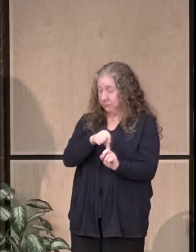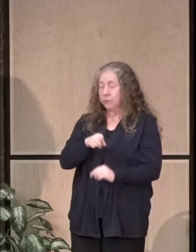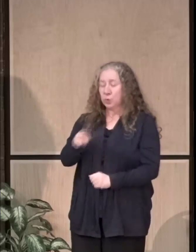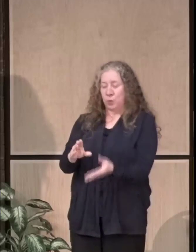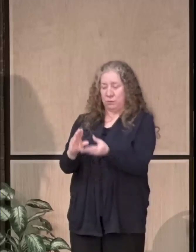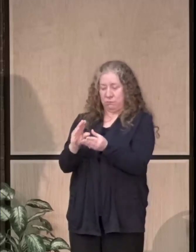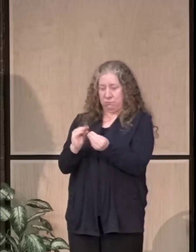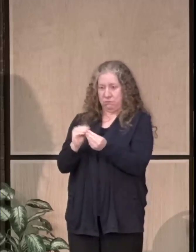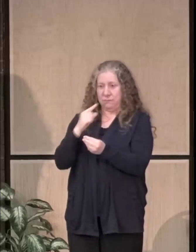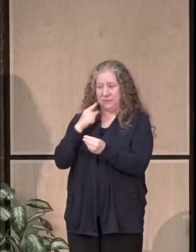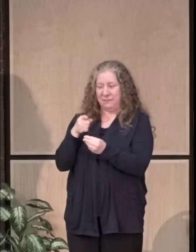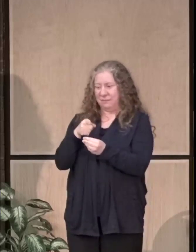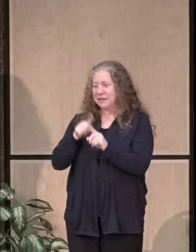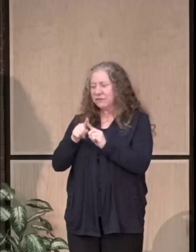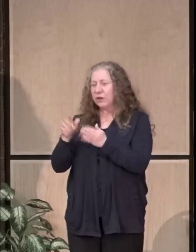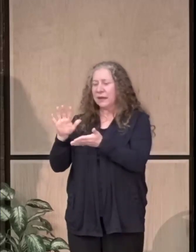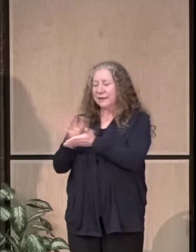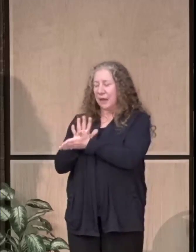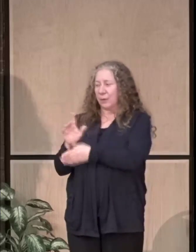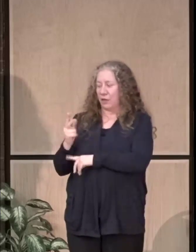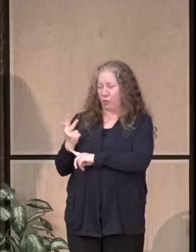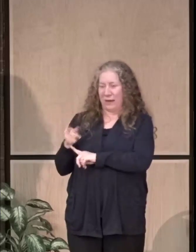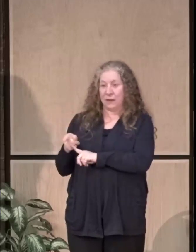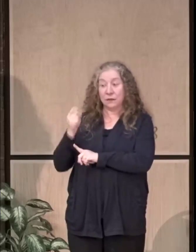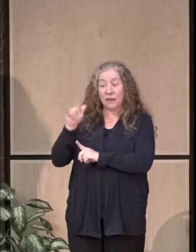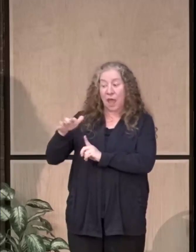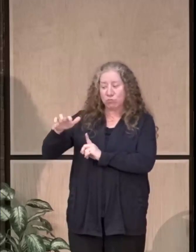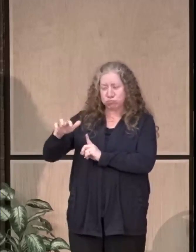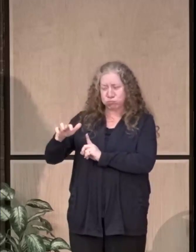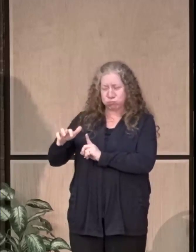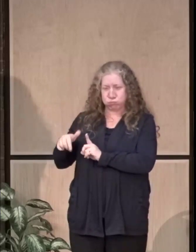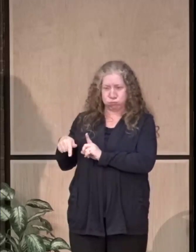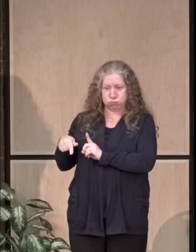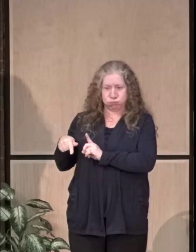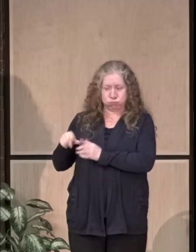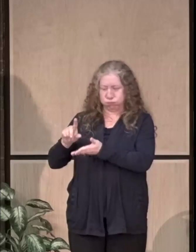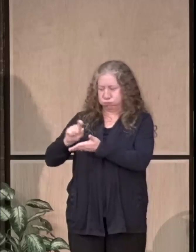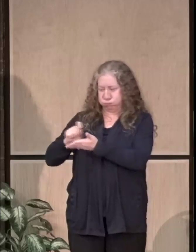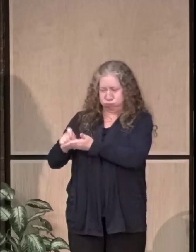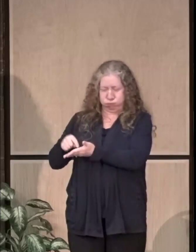indicated when referencing document 3, which is a fairly long detailed